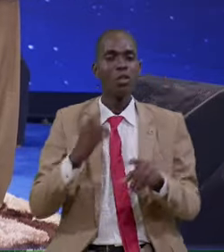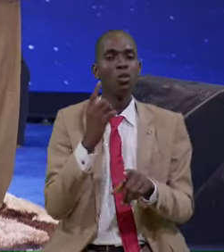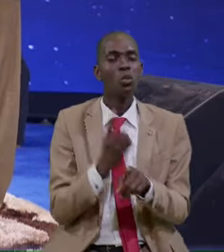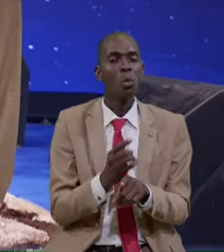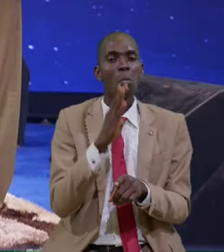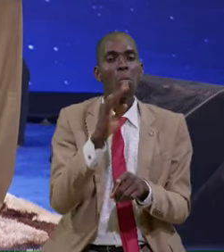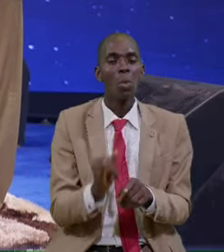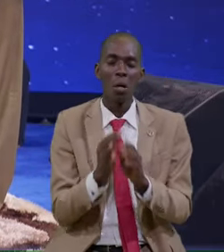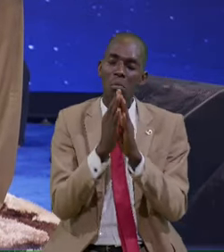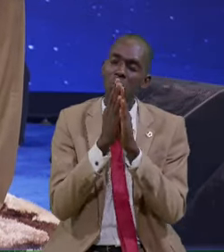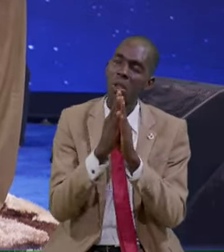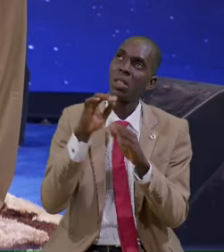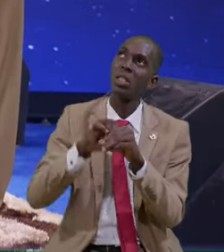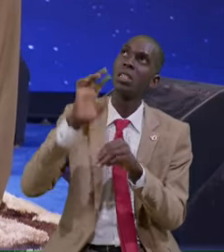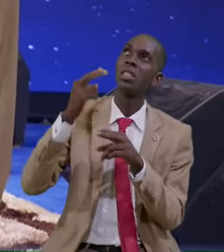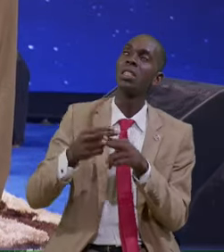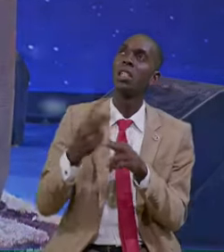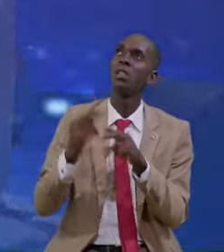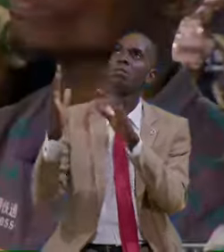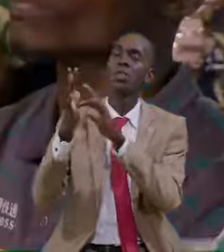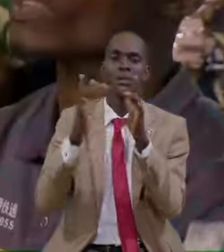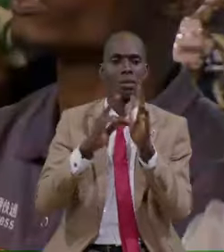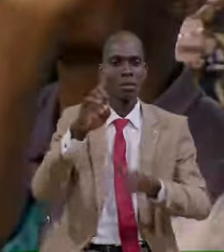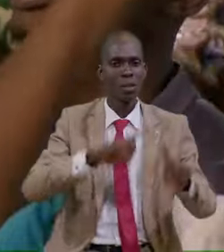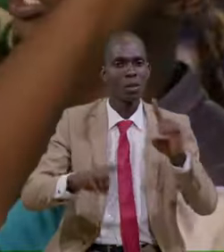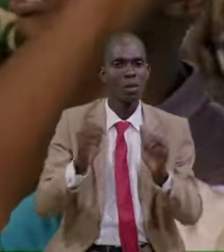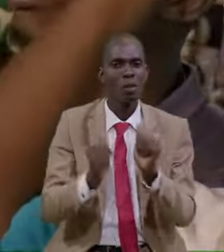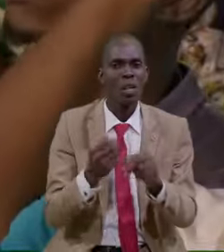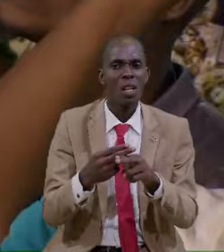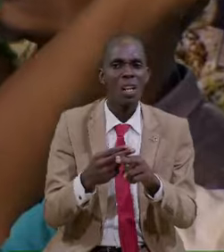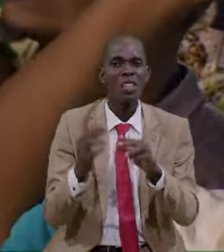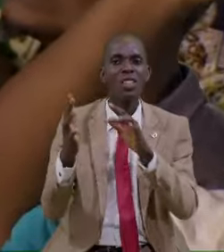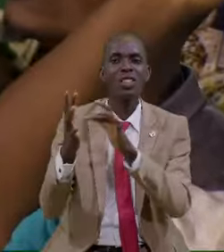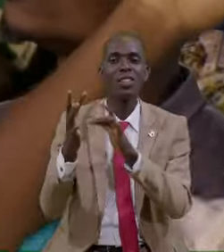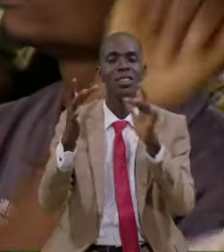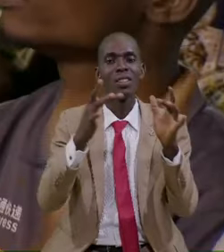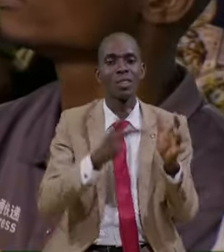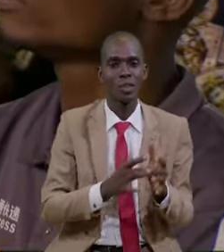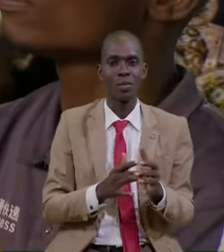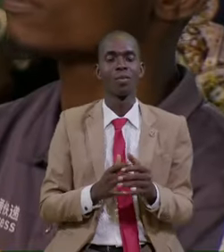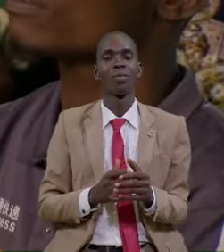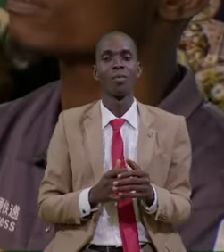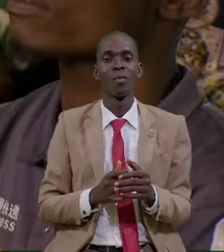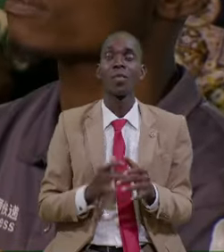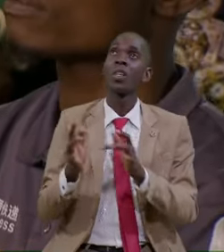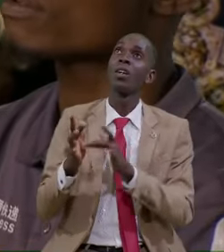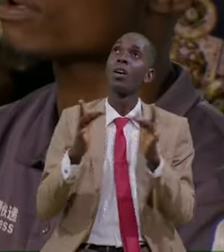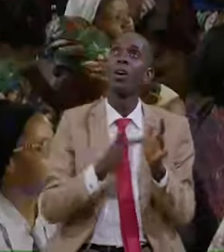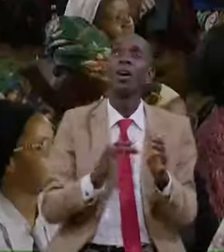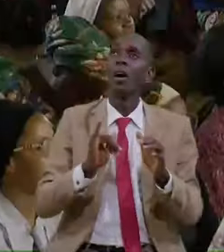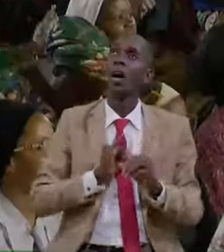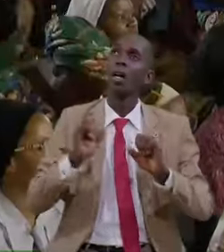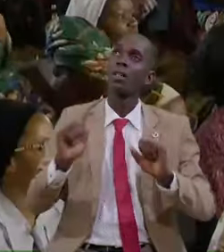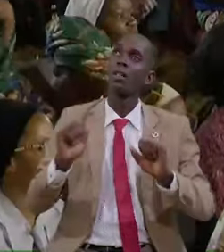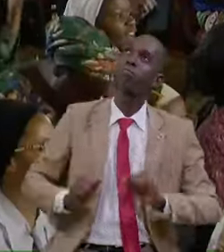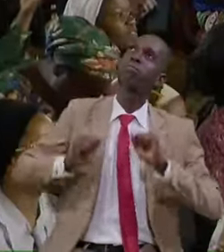name, Jesus. Why don't you say that now? Jesus. I give myself to you.